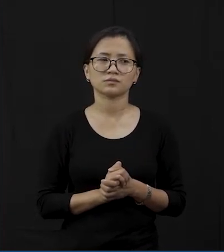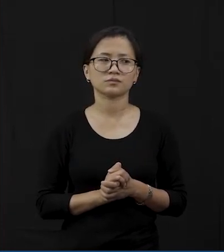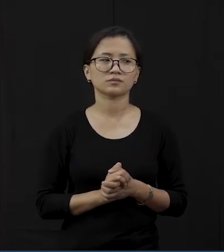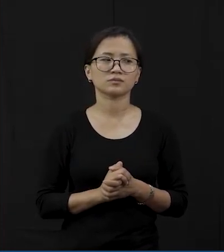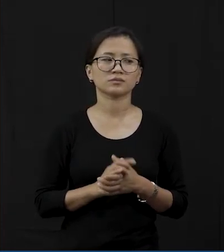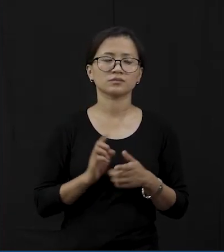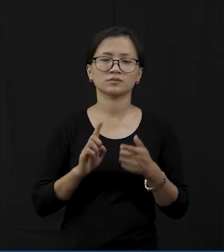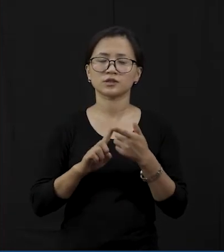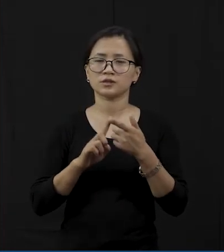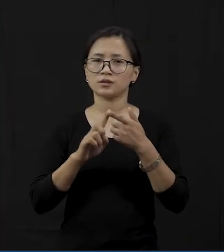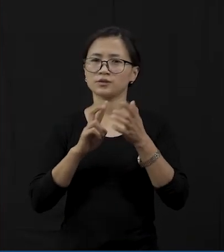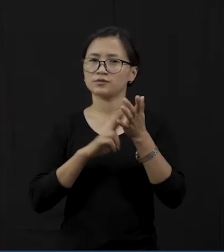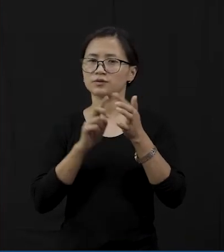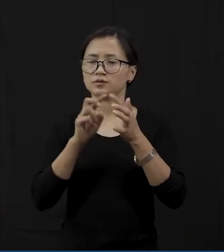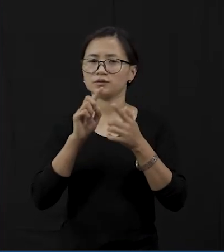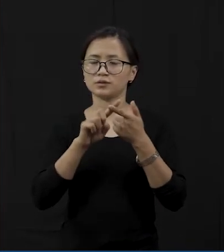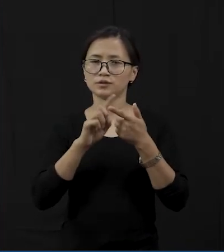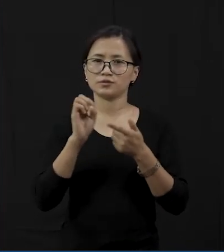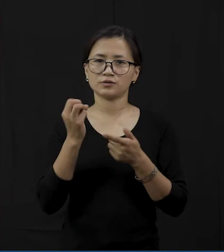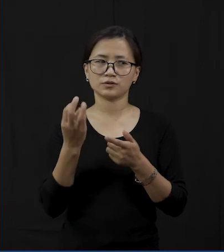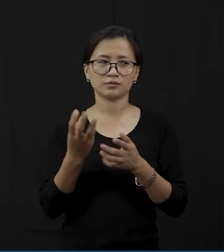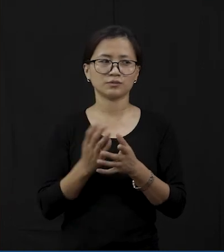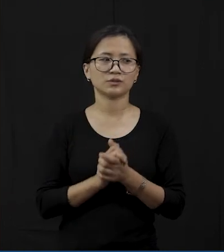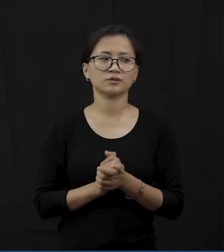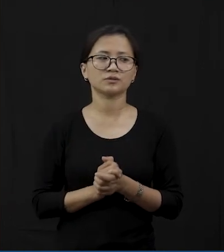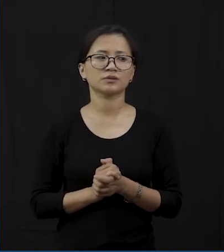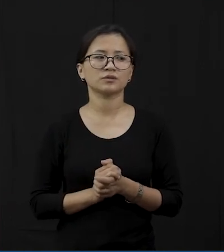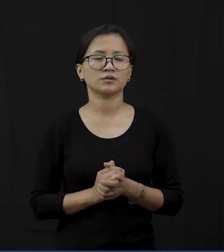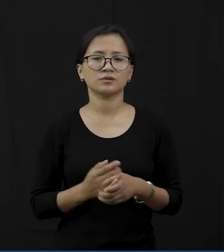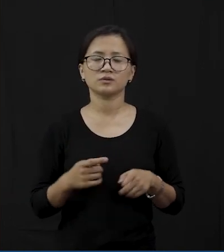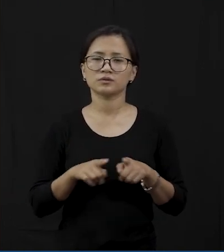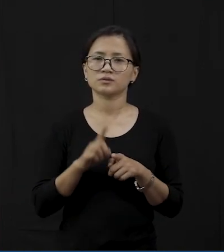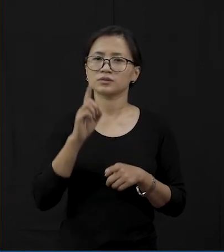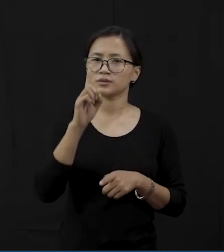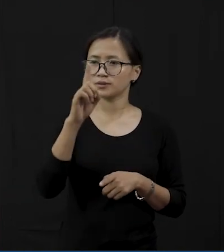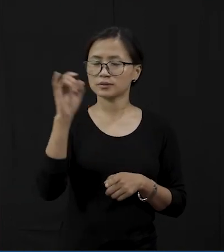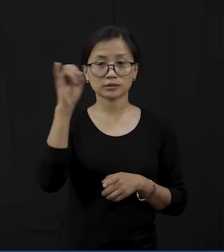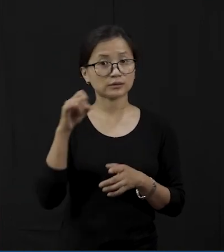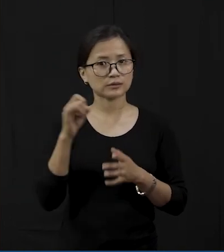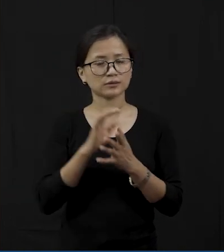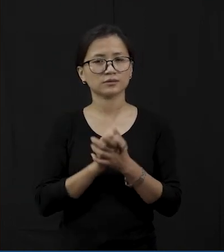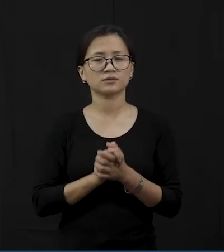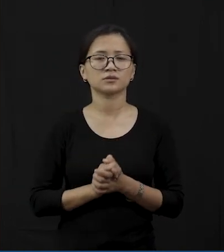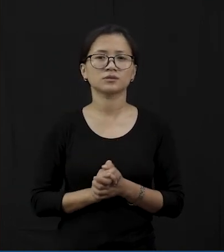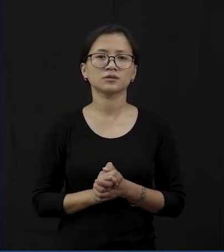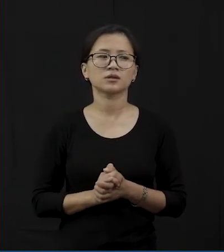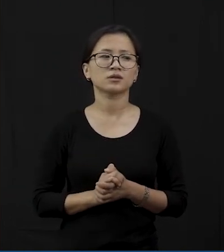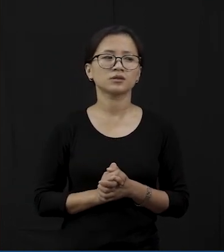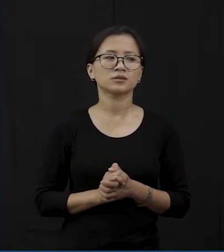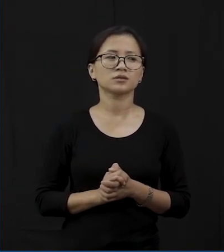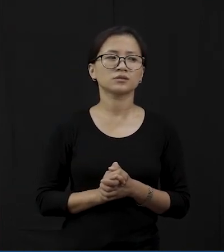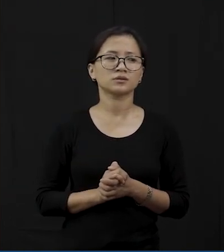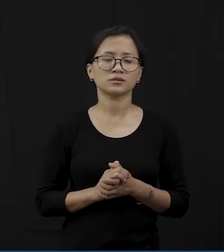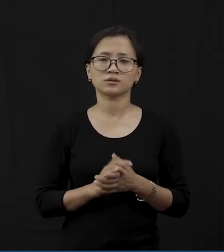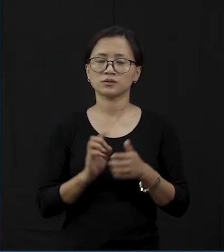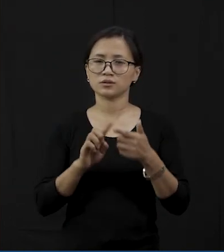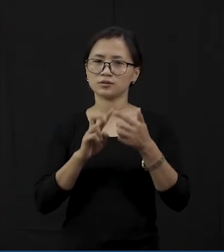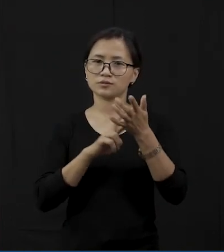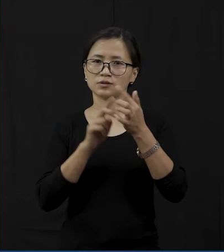Makes it 14 plus 2 is 16. So here even plus even is